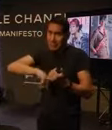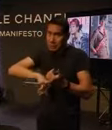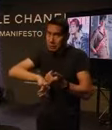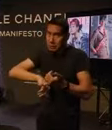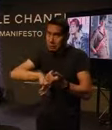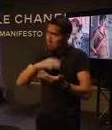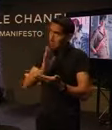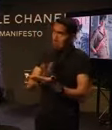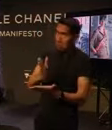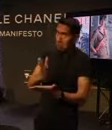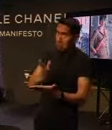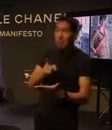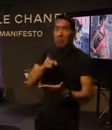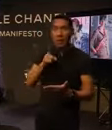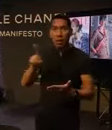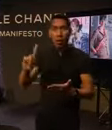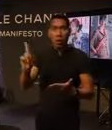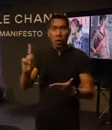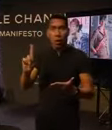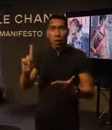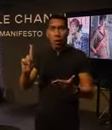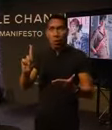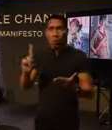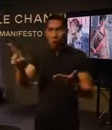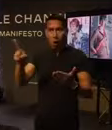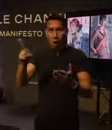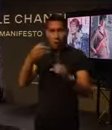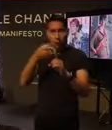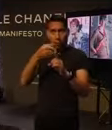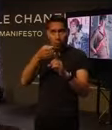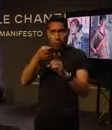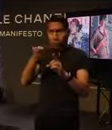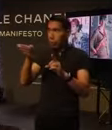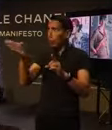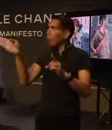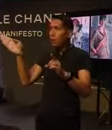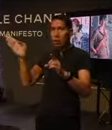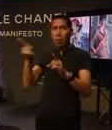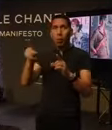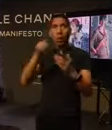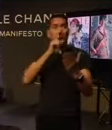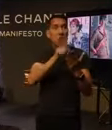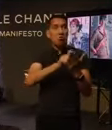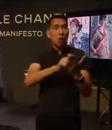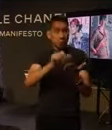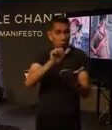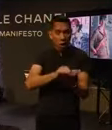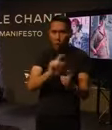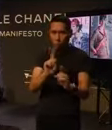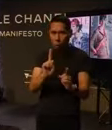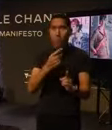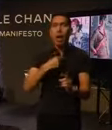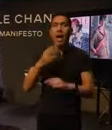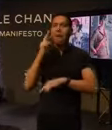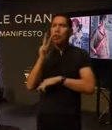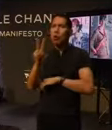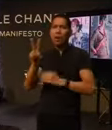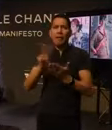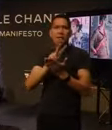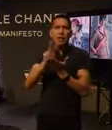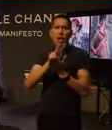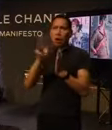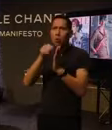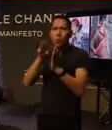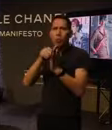know, had she lost her way, sort of thing? Were those ghosts right? But when you see the video footage, you can see